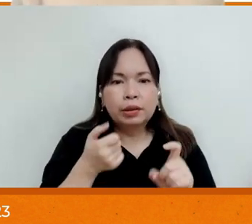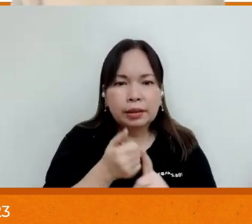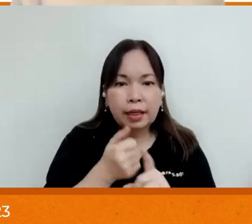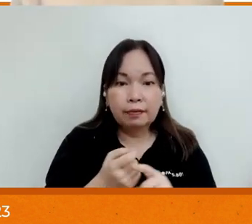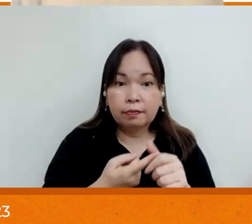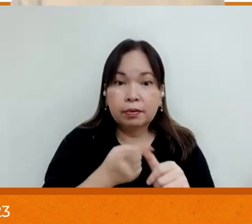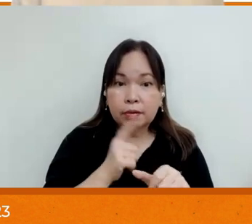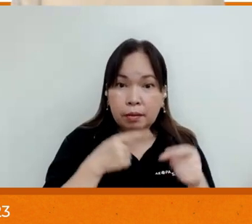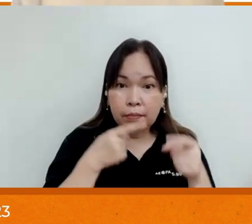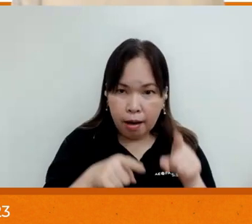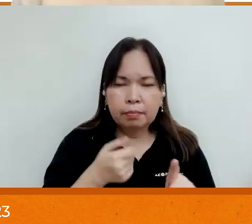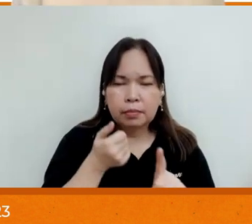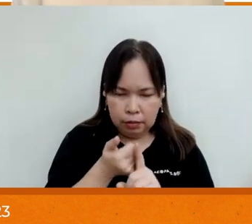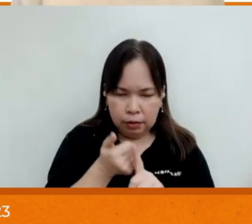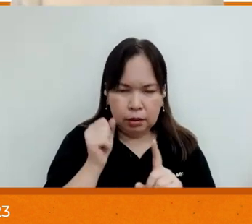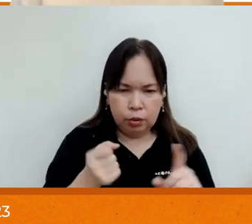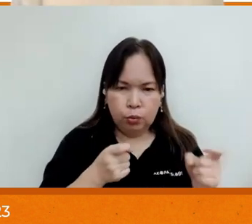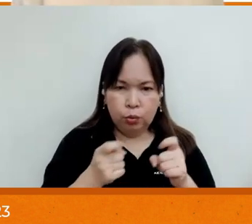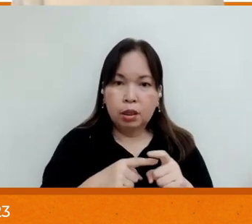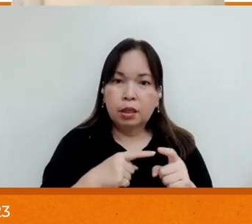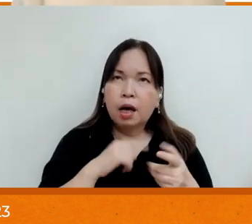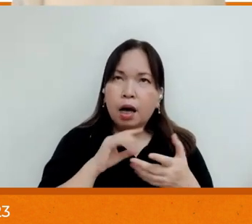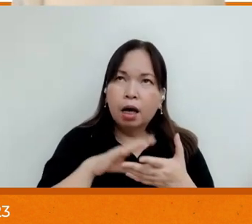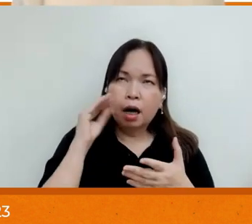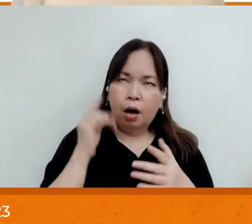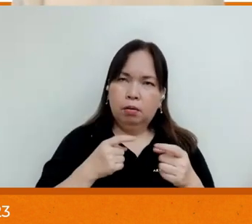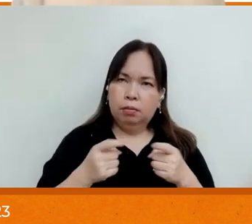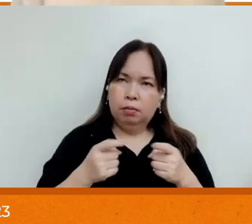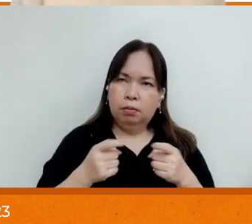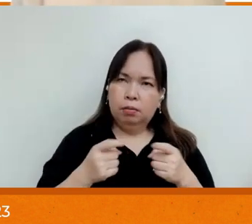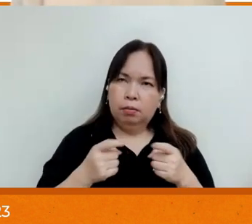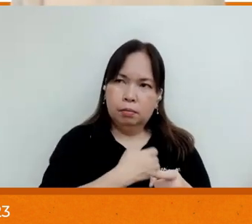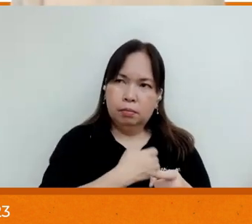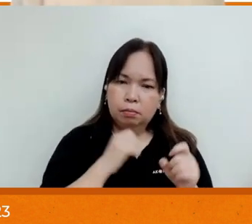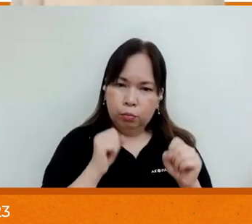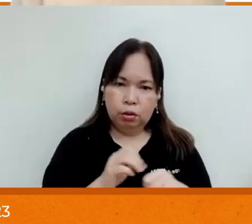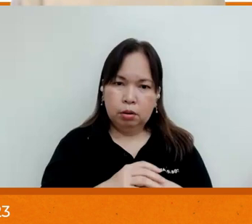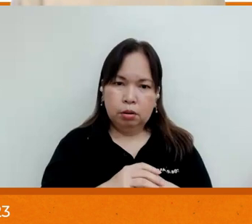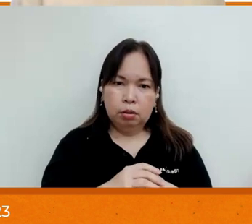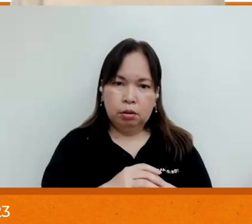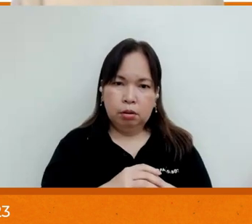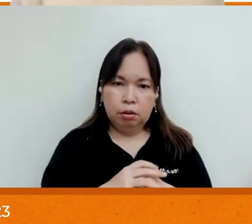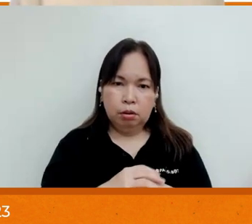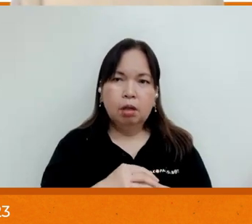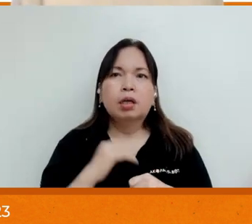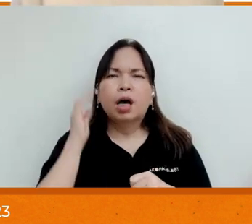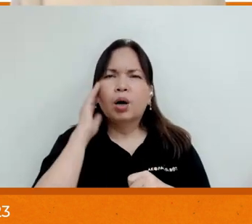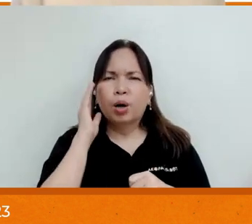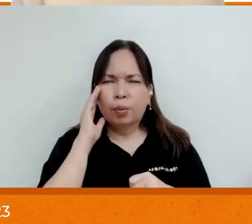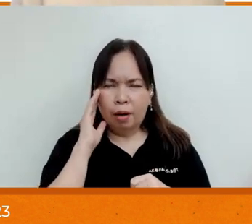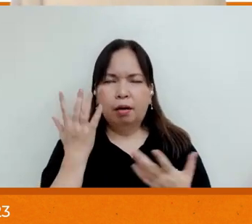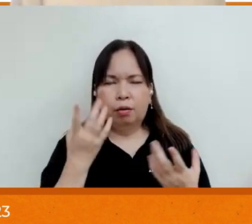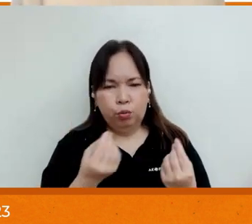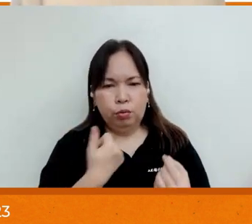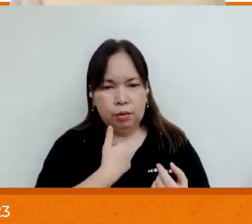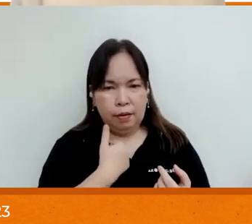it happens, no? Kasi when you learn the skills, then you don't need to do intervention, no? You can, parang alam